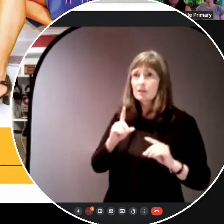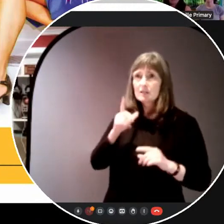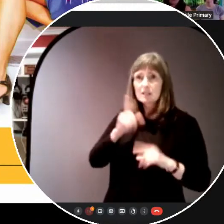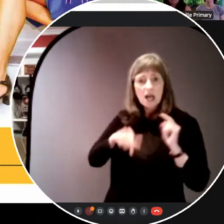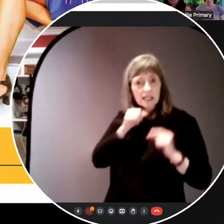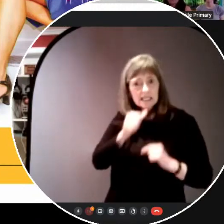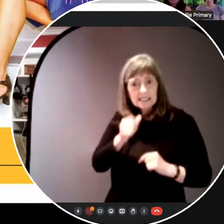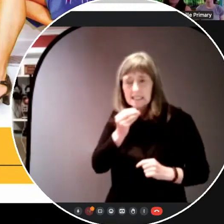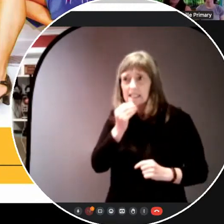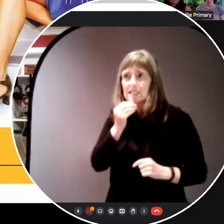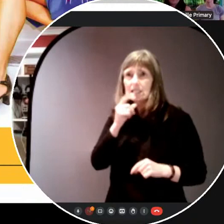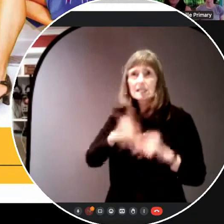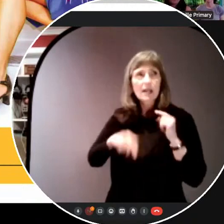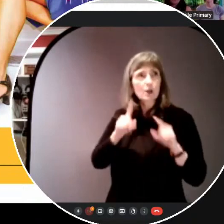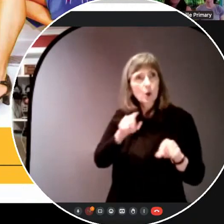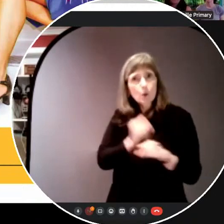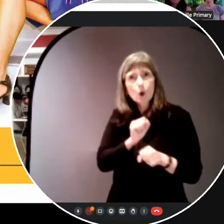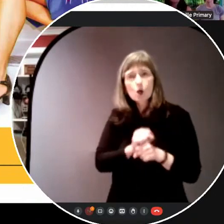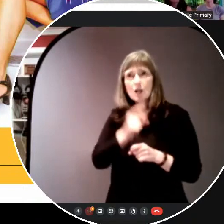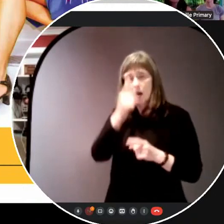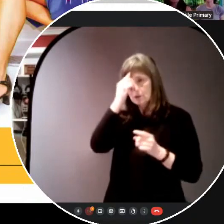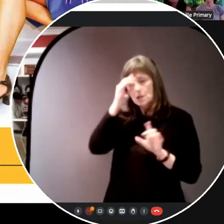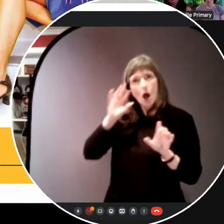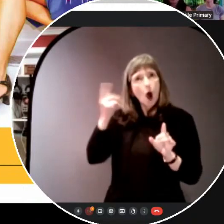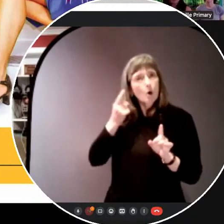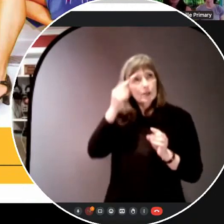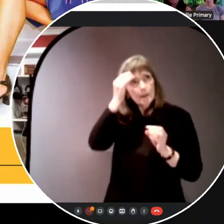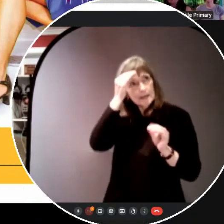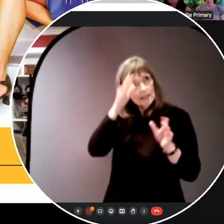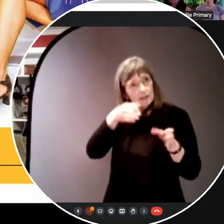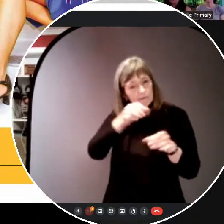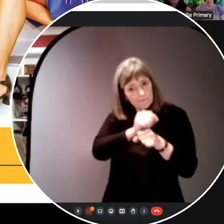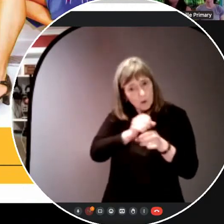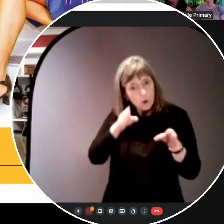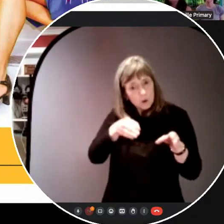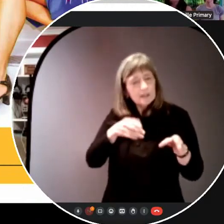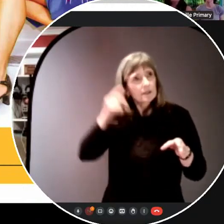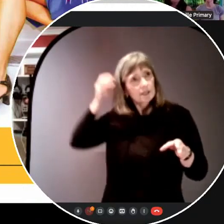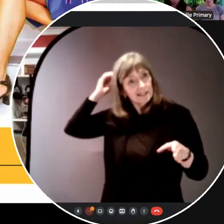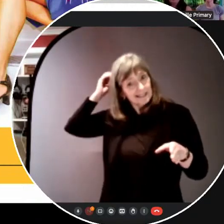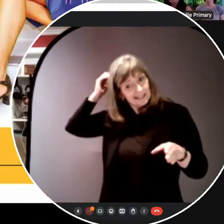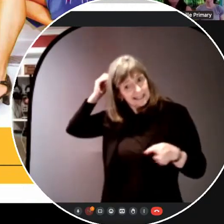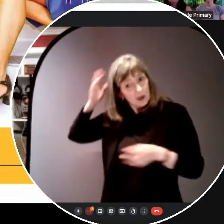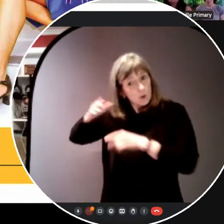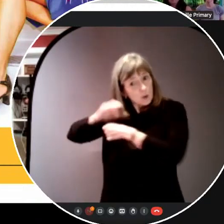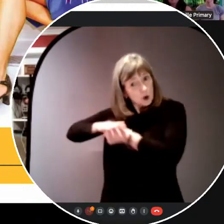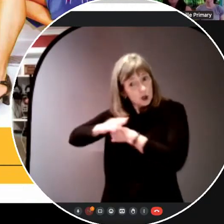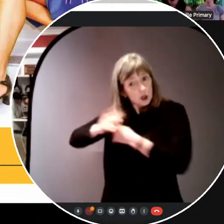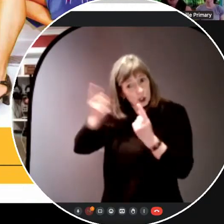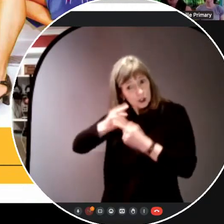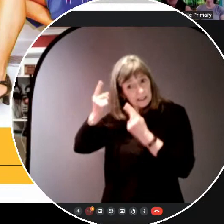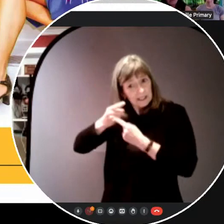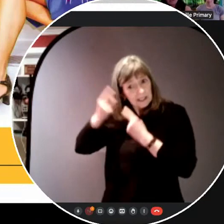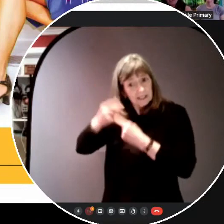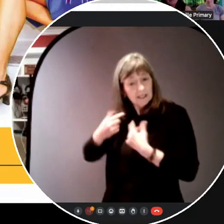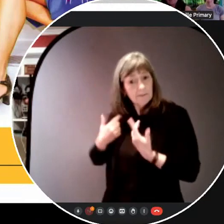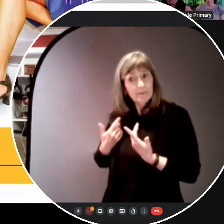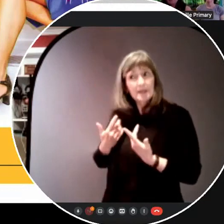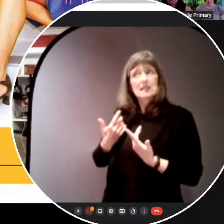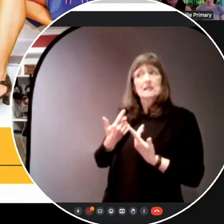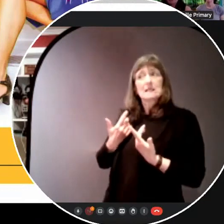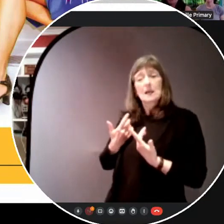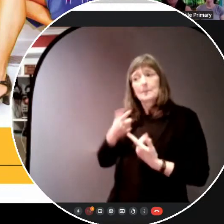fully mindful and present with our family and our communities because we're so worried and feeling so threatened by the possibility